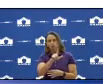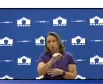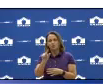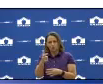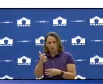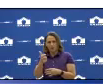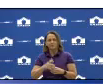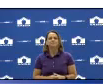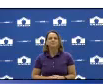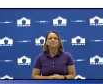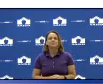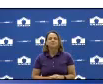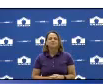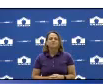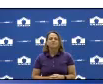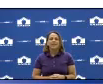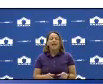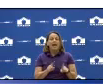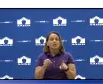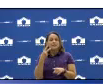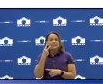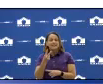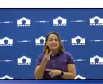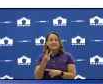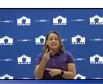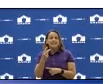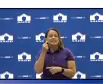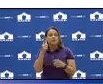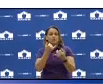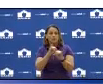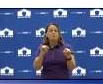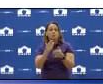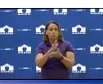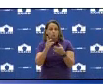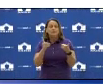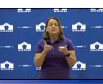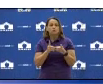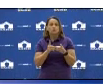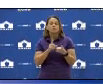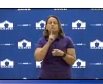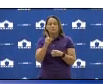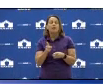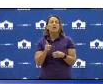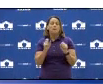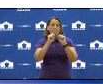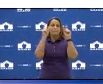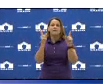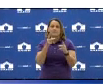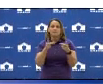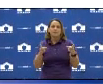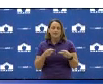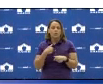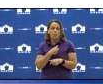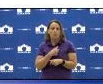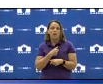2021. So as you can see, San Antonio Independent School District is an amazing place, and we're committed